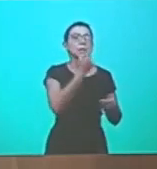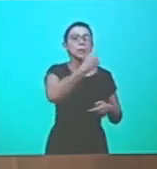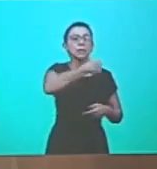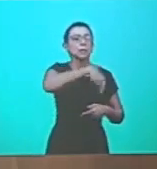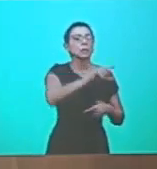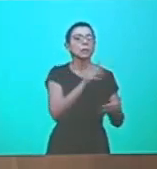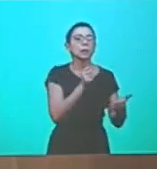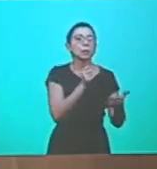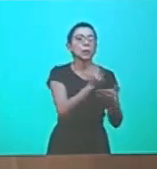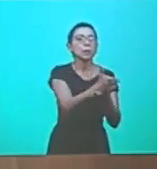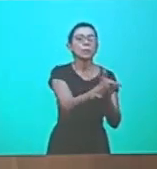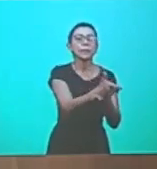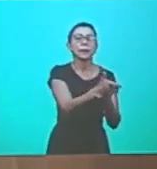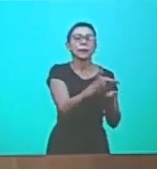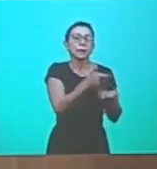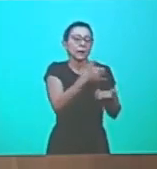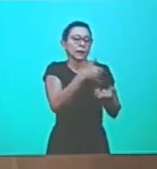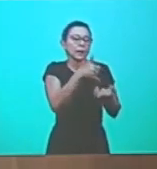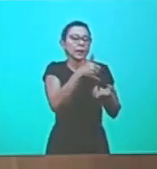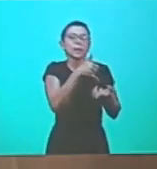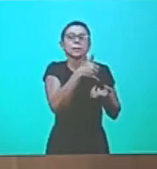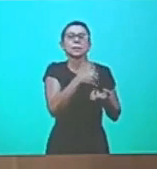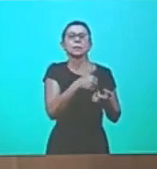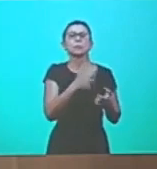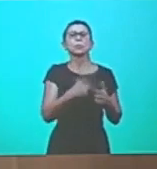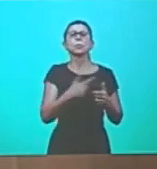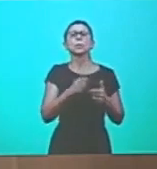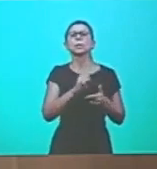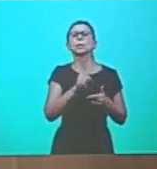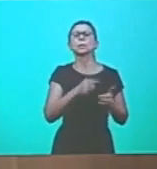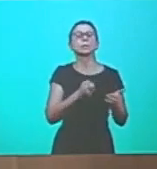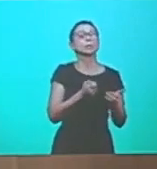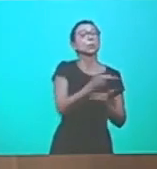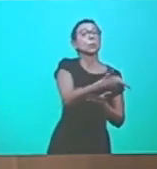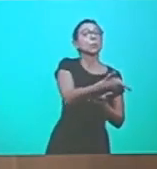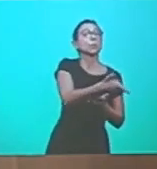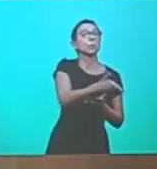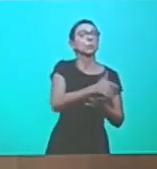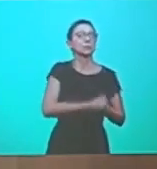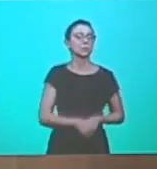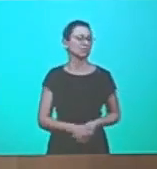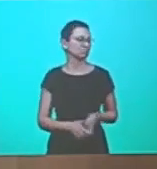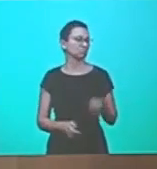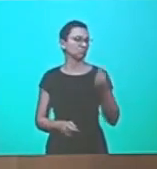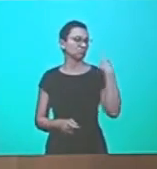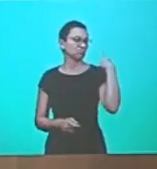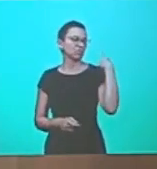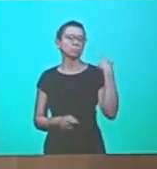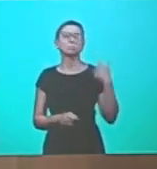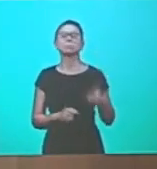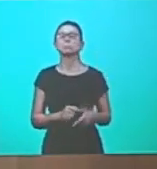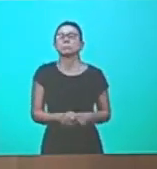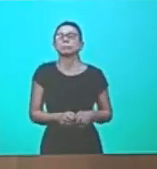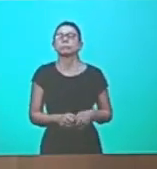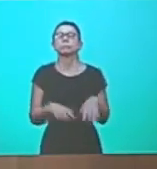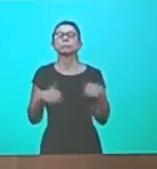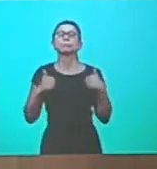And could they have gone out and bought more oil? They could have, but they didn't.